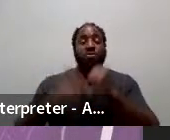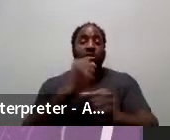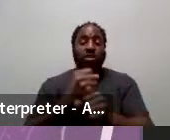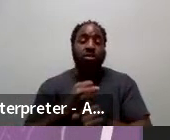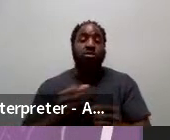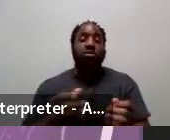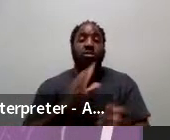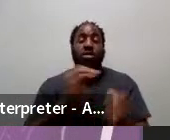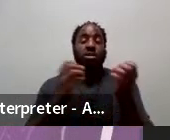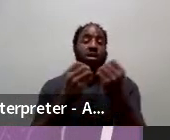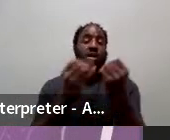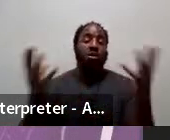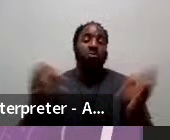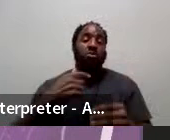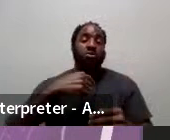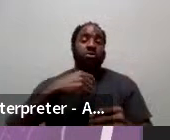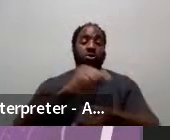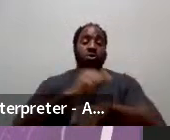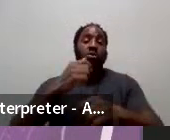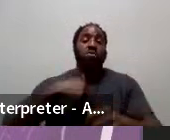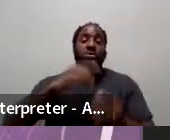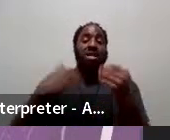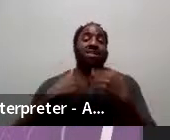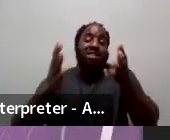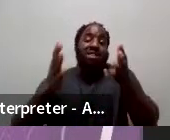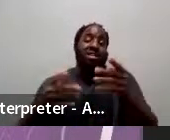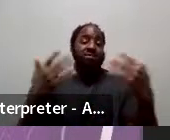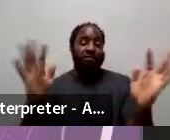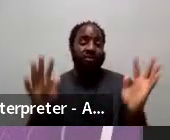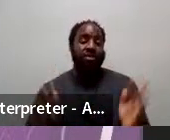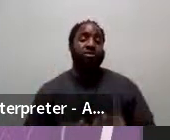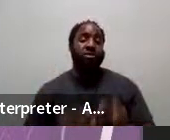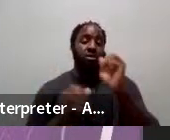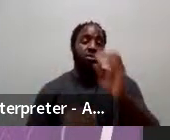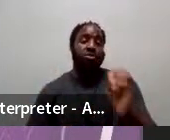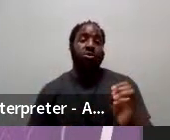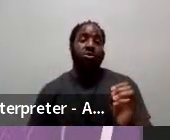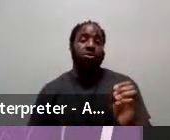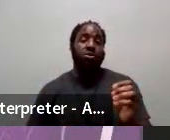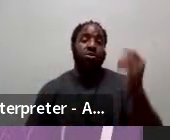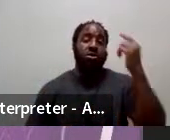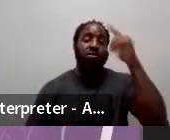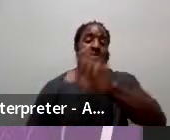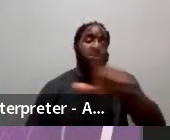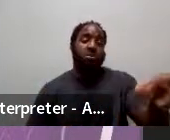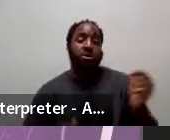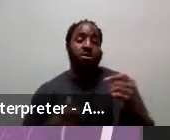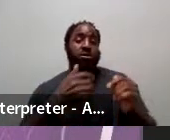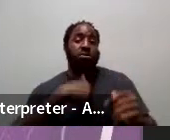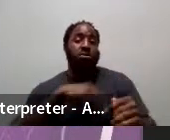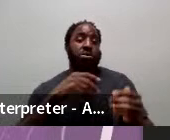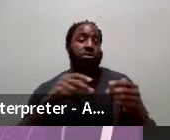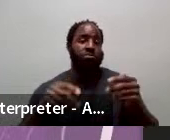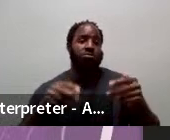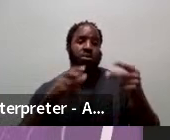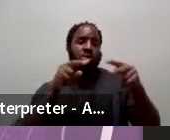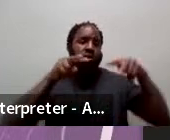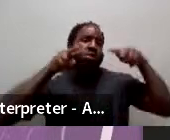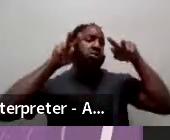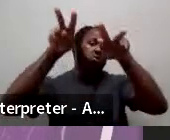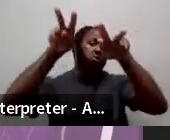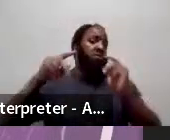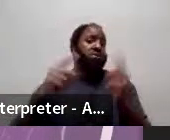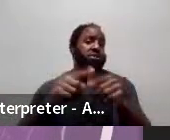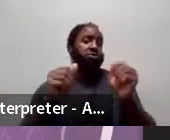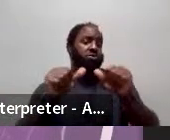much work we have left to do. So for you all, we look forward to continuing that conversation. And